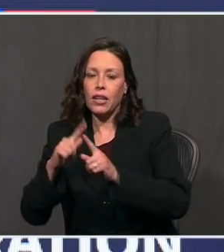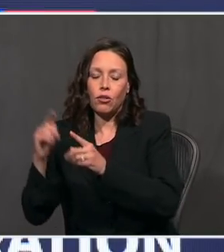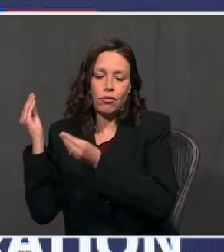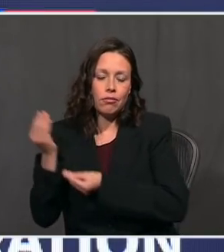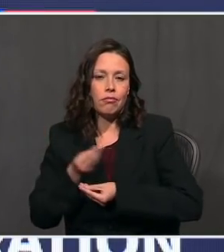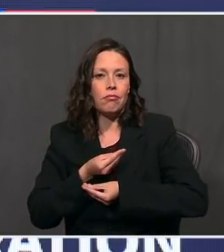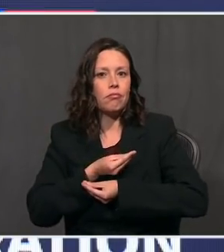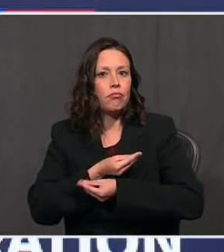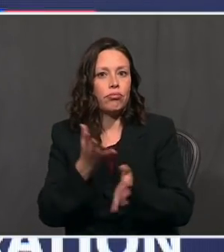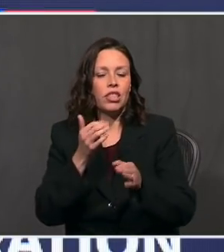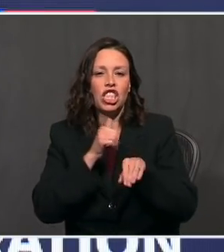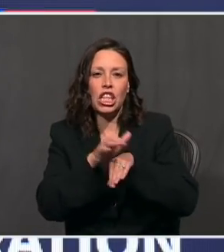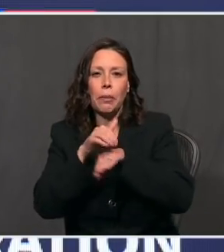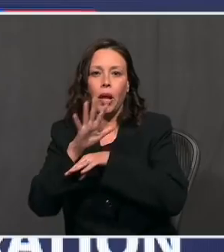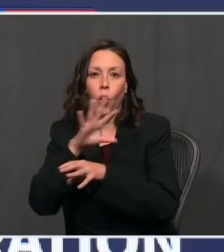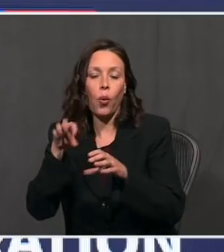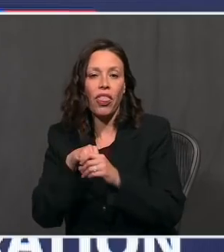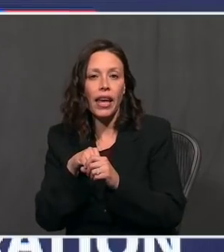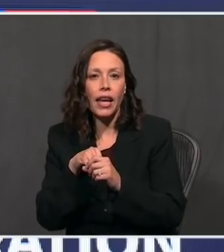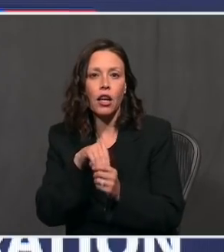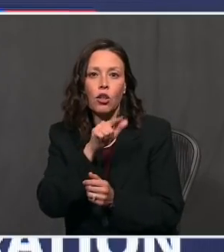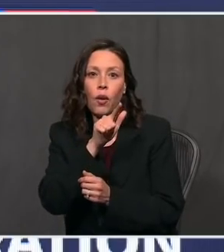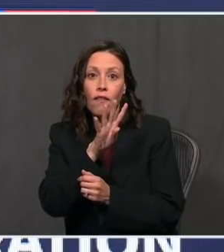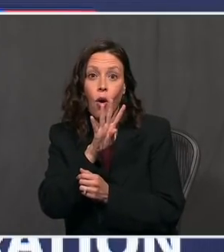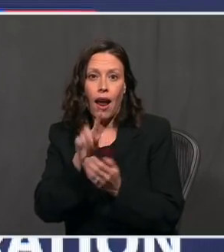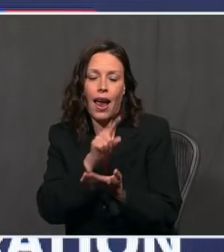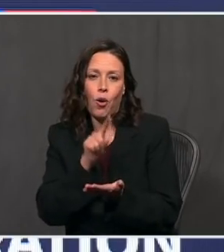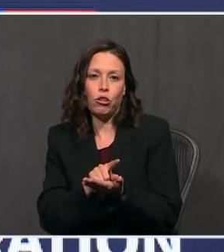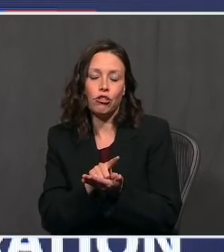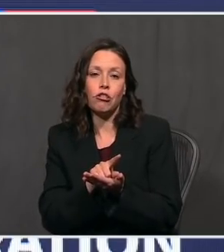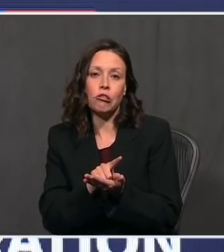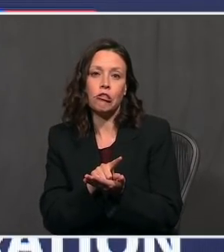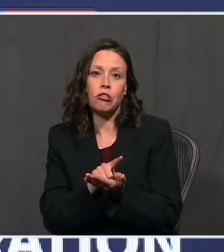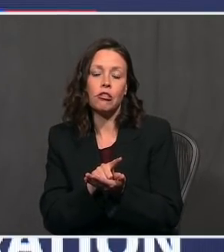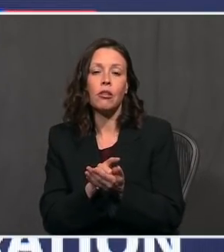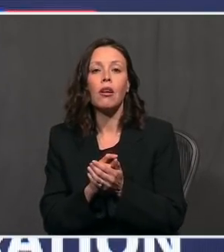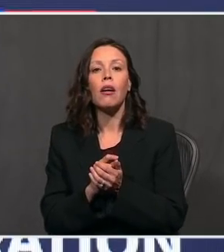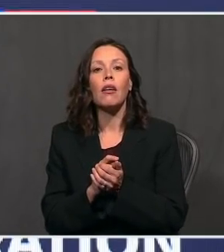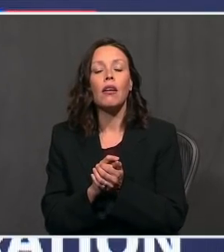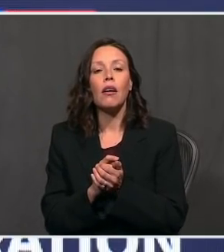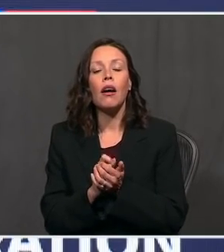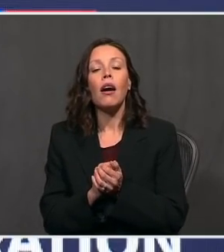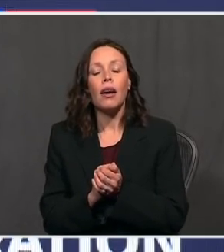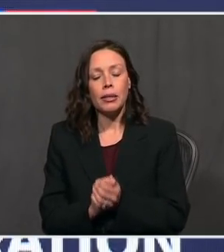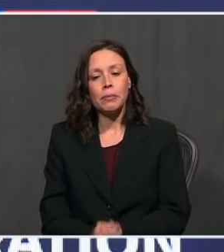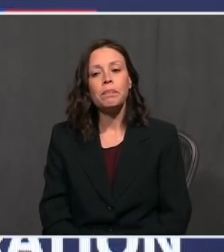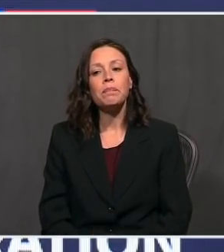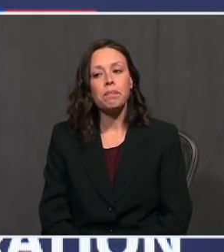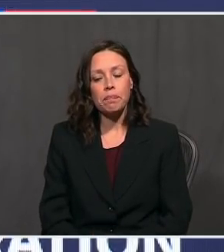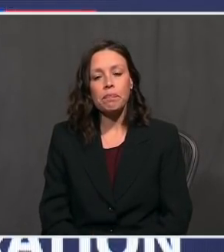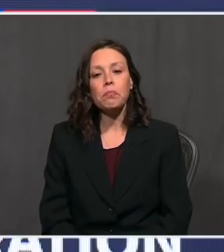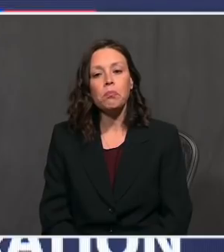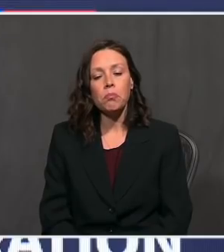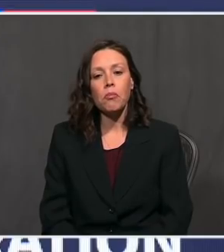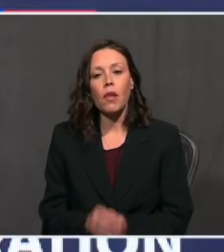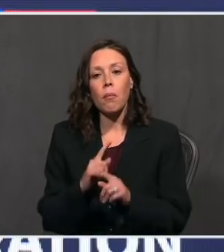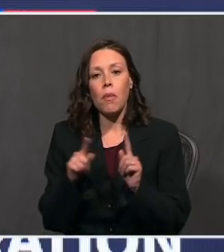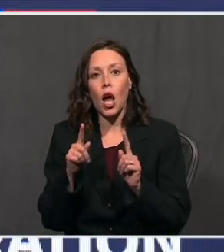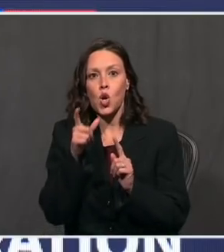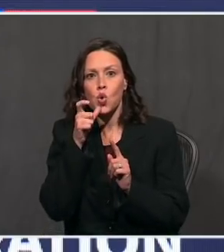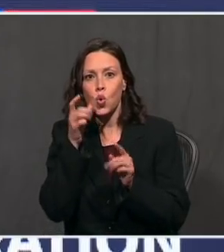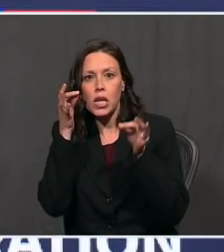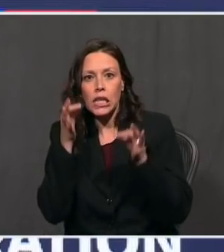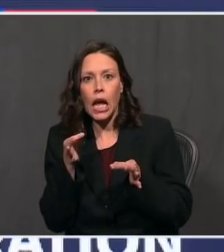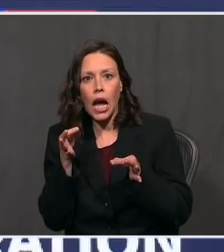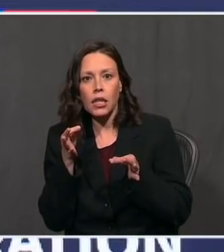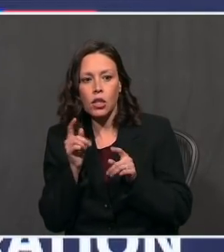doses across the country within 24 hours. But ultimately, the decision about where the vaccines